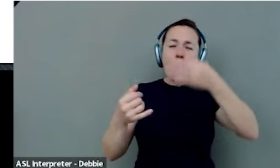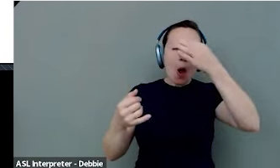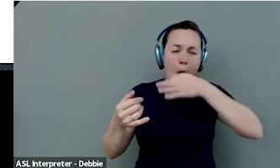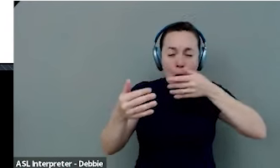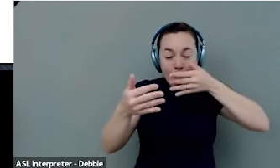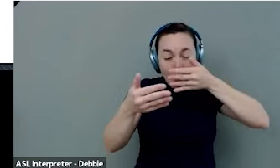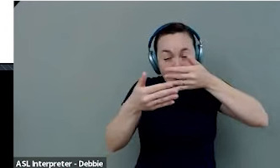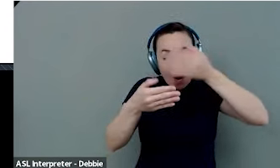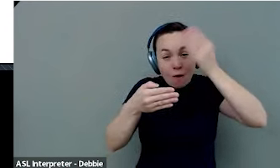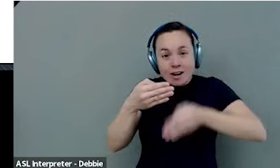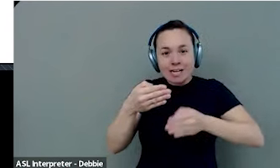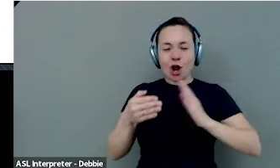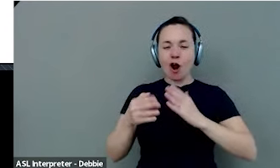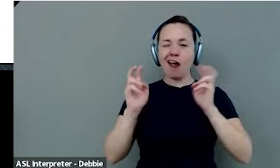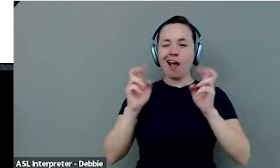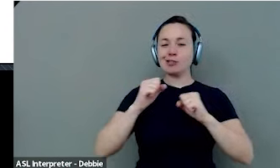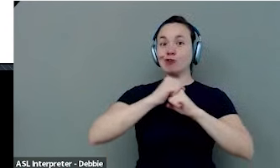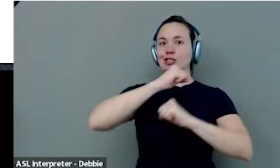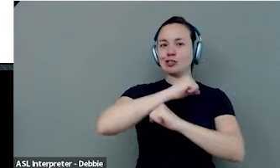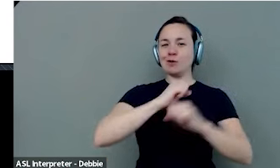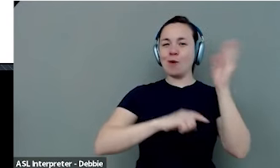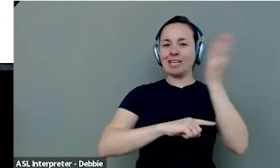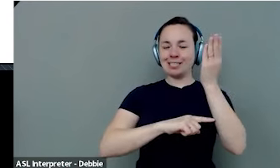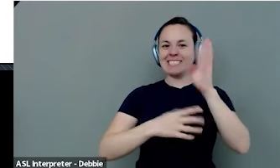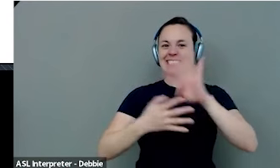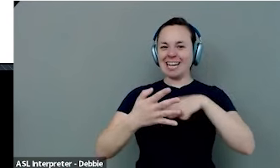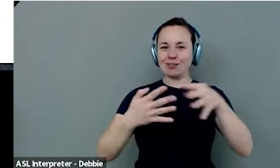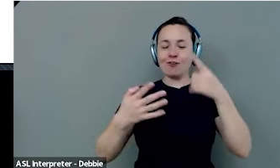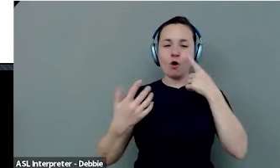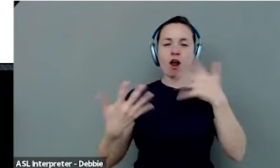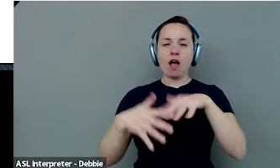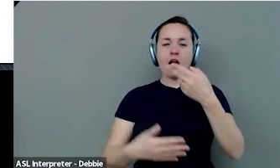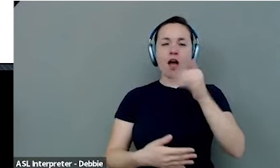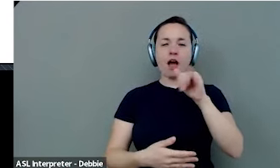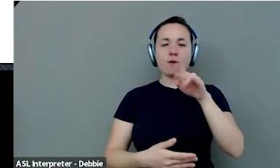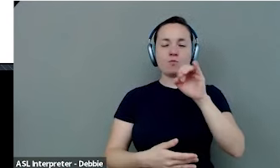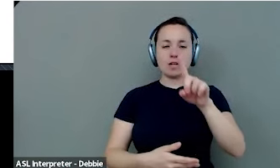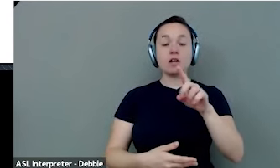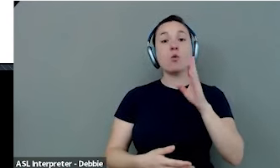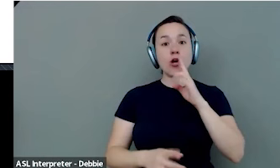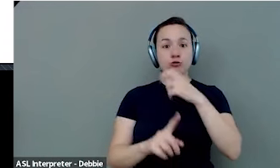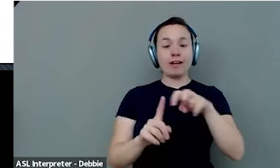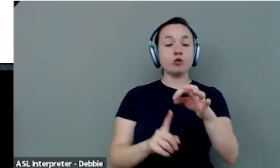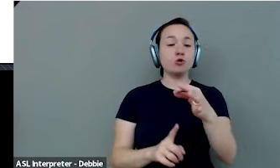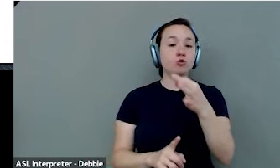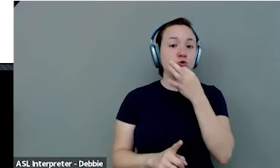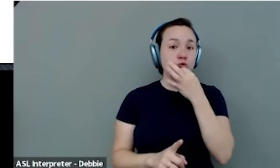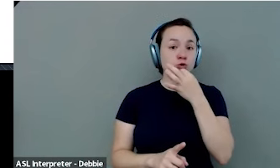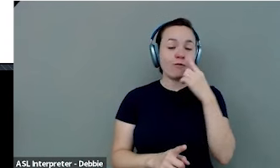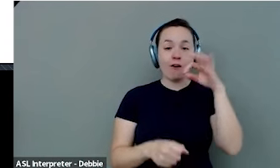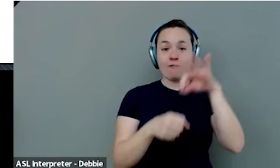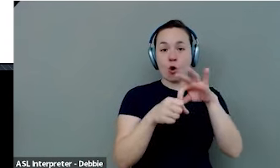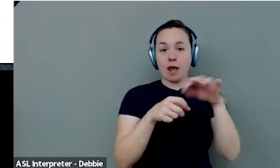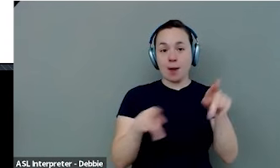our structured presentation that is scheduled for hybrid. And we're going to be transitioning soon to our voting